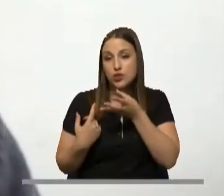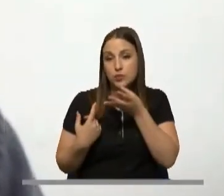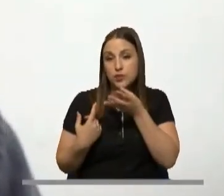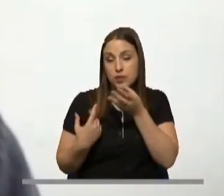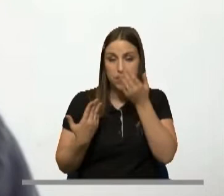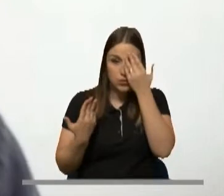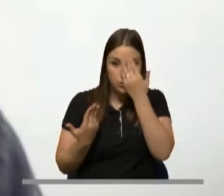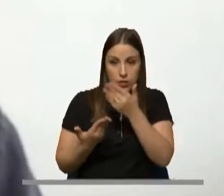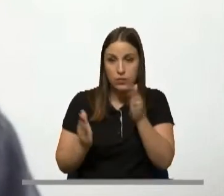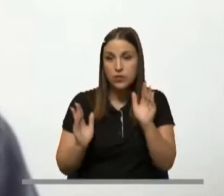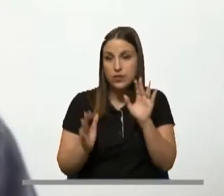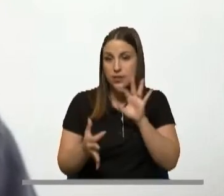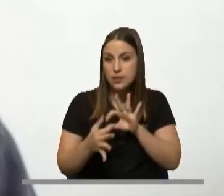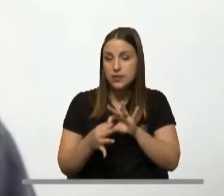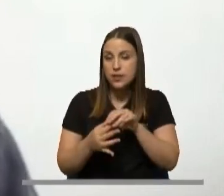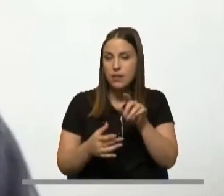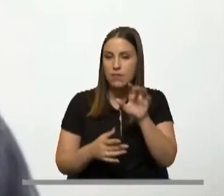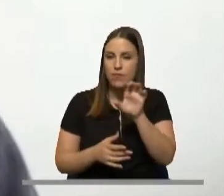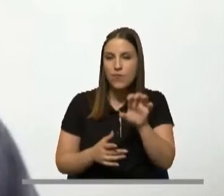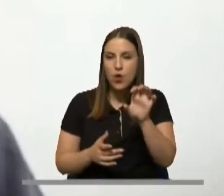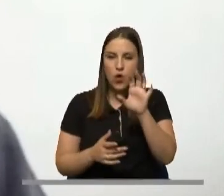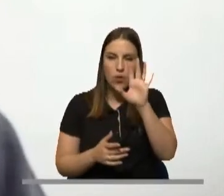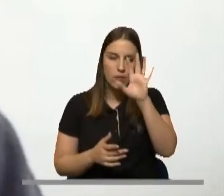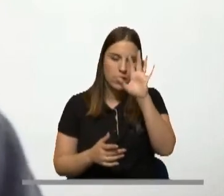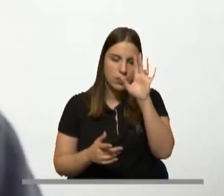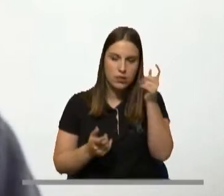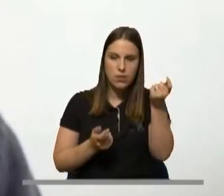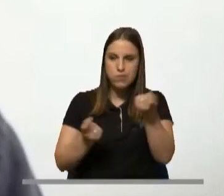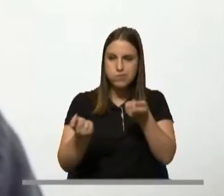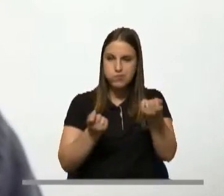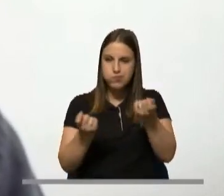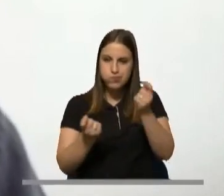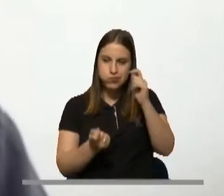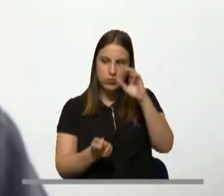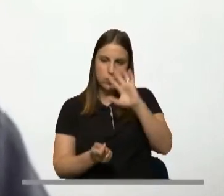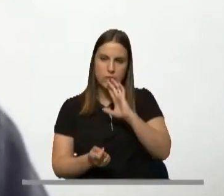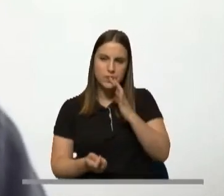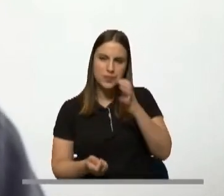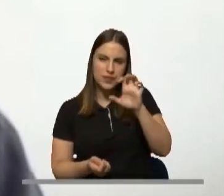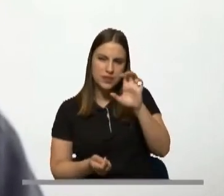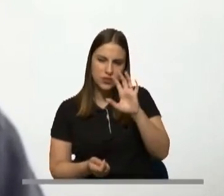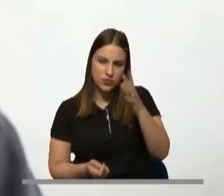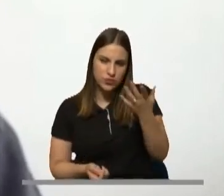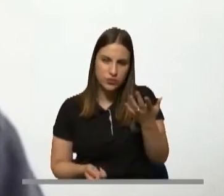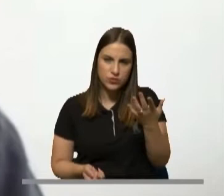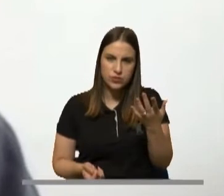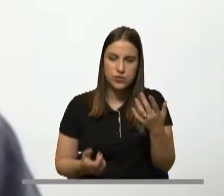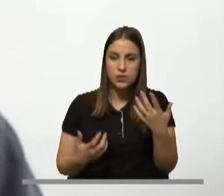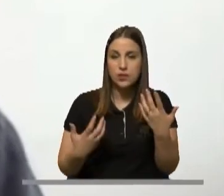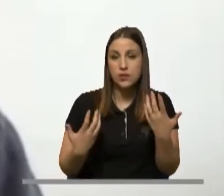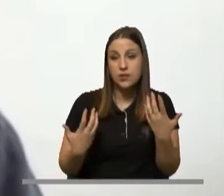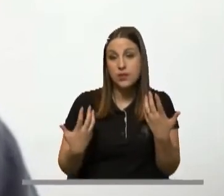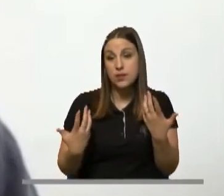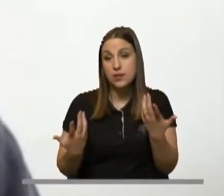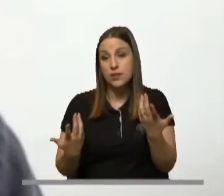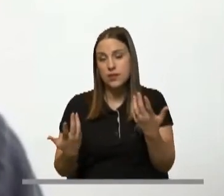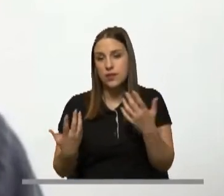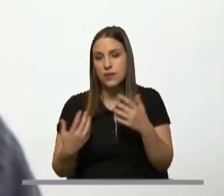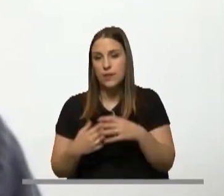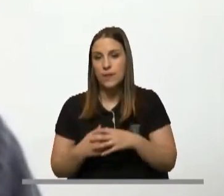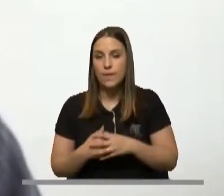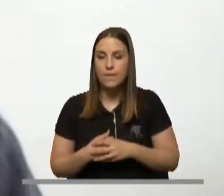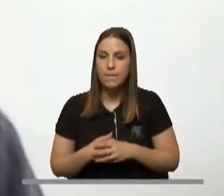as a form of government in which the lay people have the last word over the